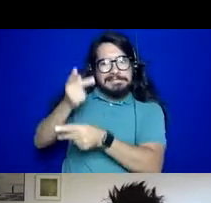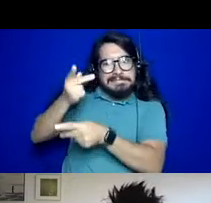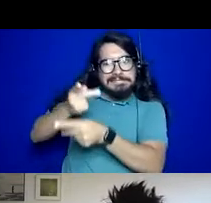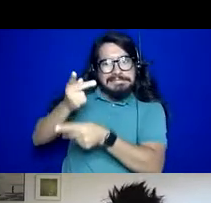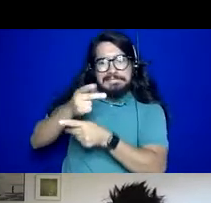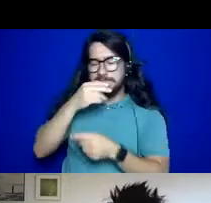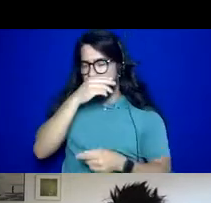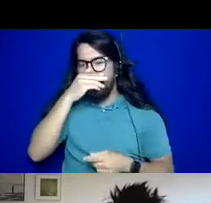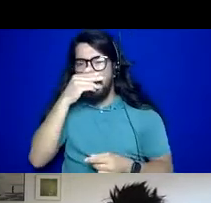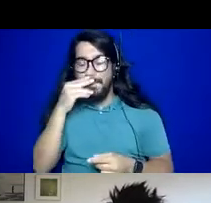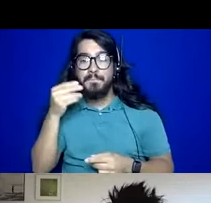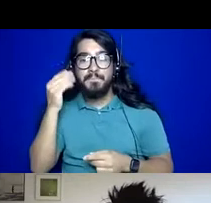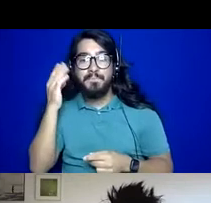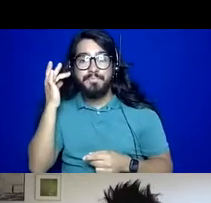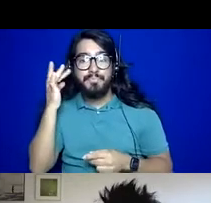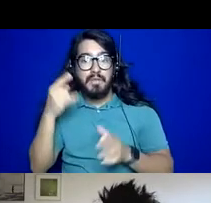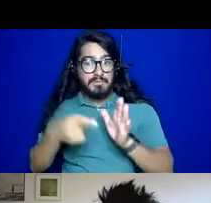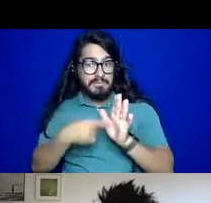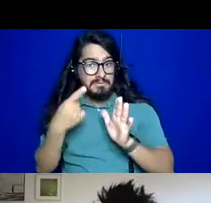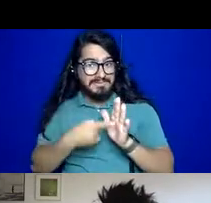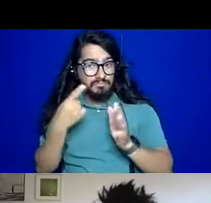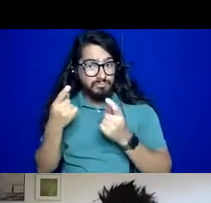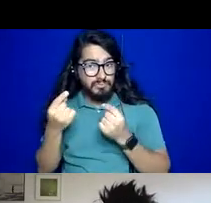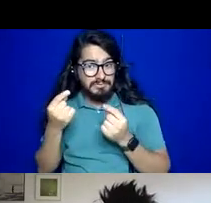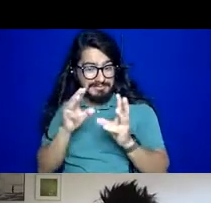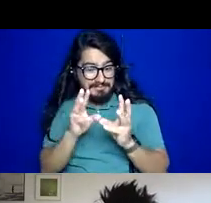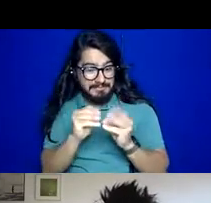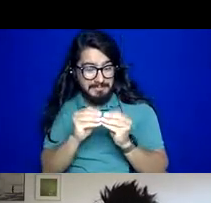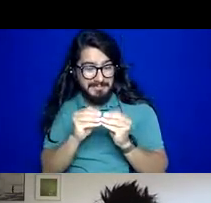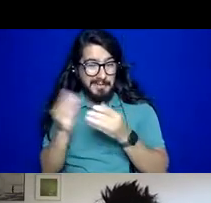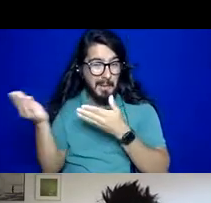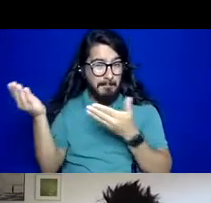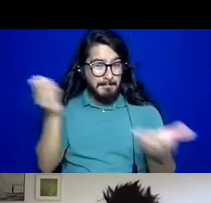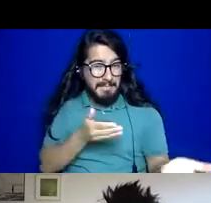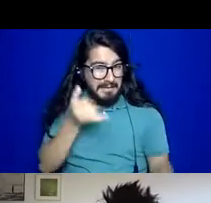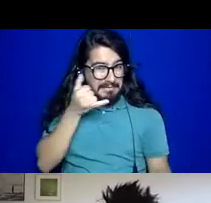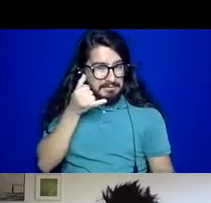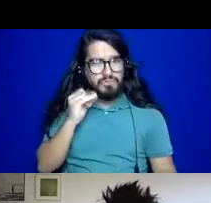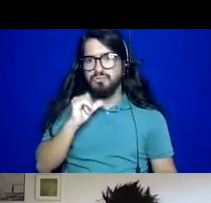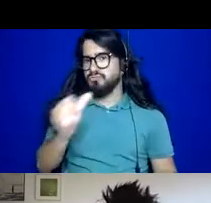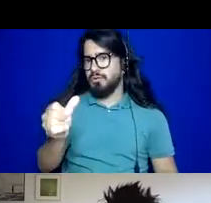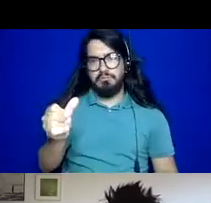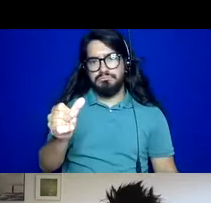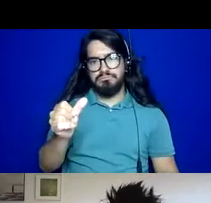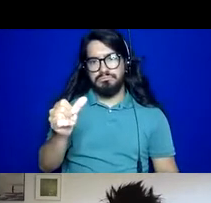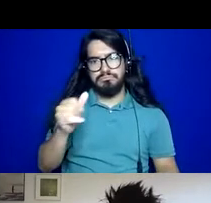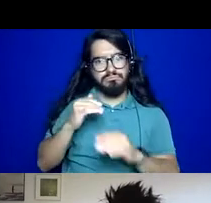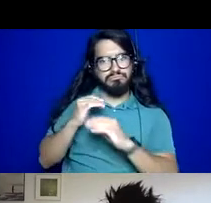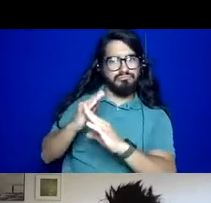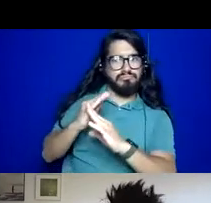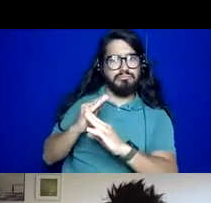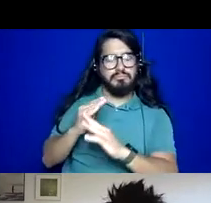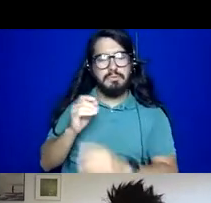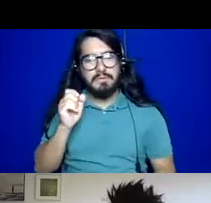have had cases where we just don't bring devices to meetings and stuff like that. And just generally try not to have any smart,